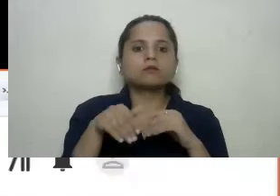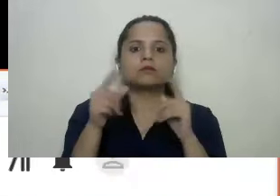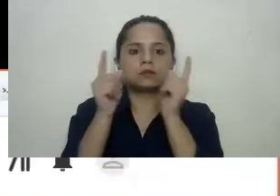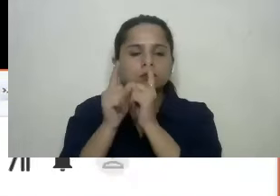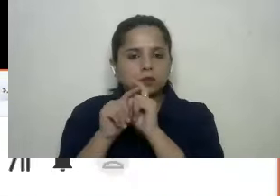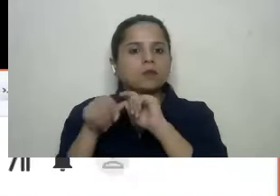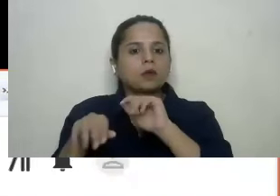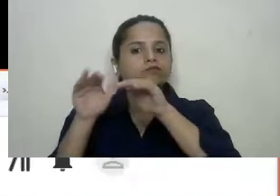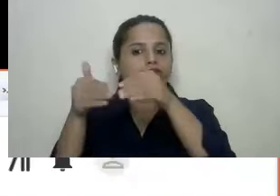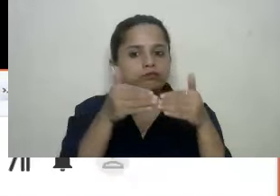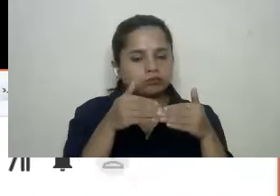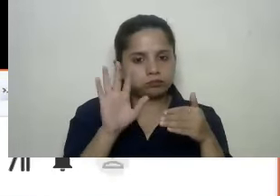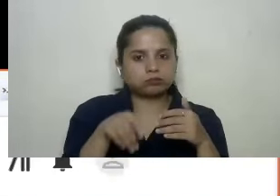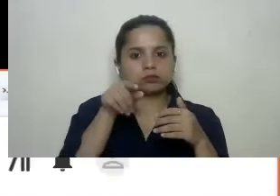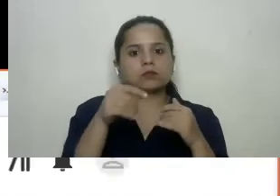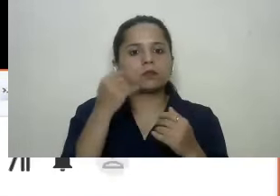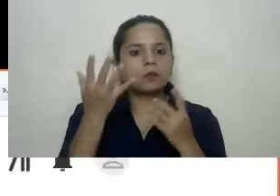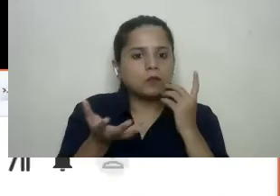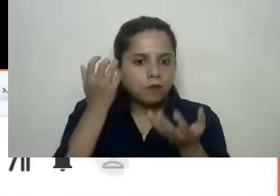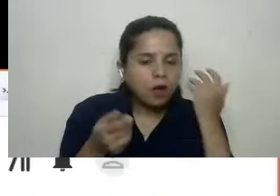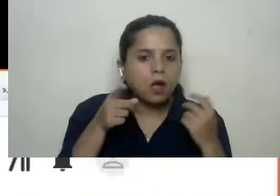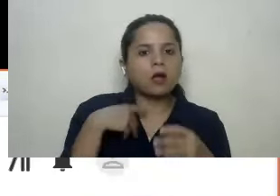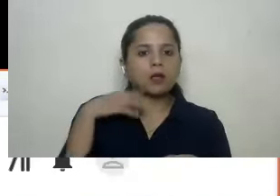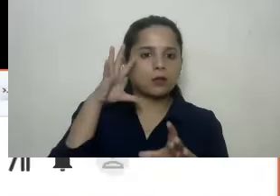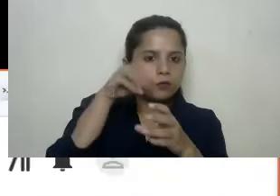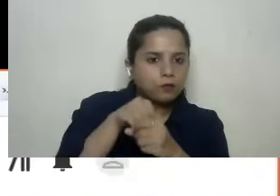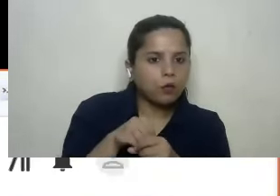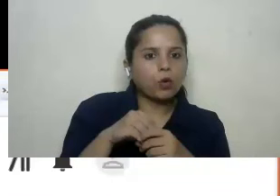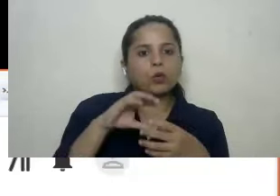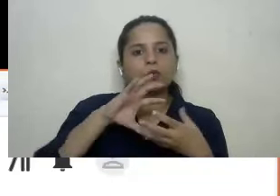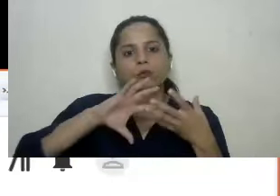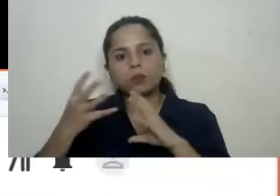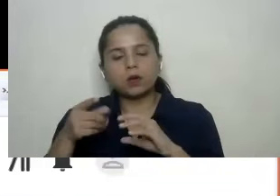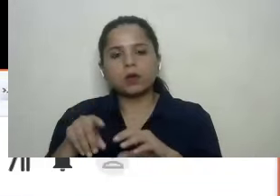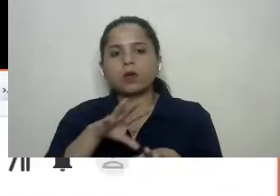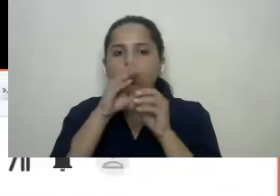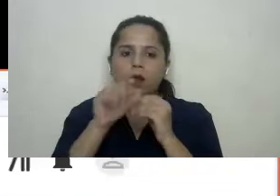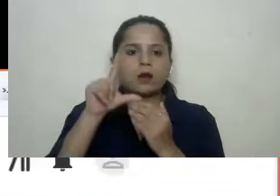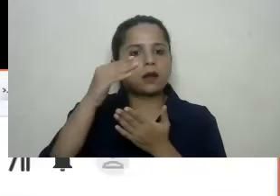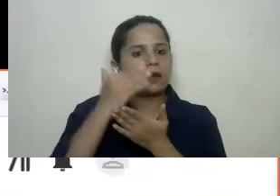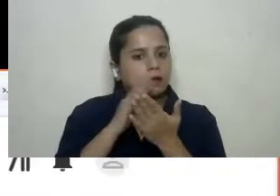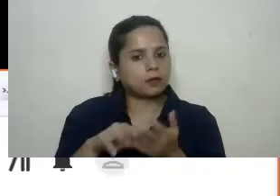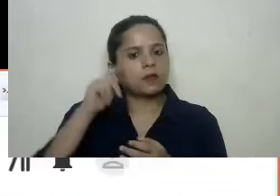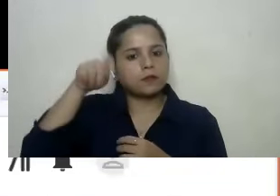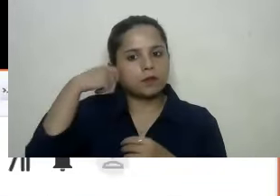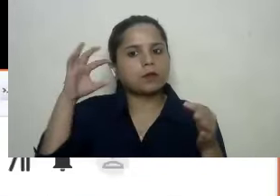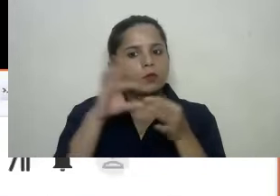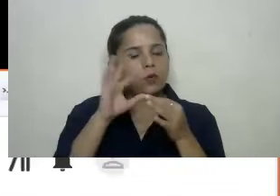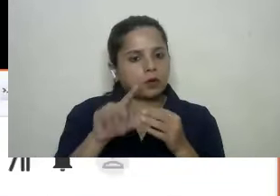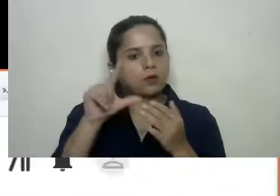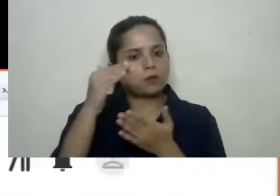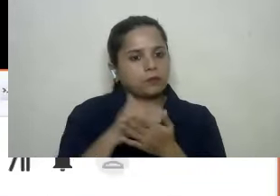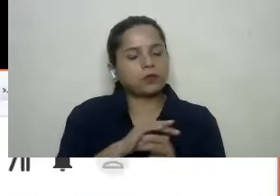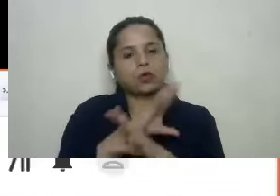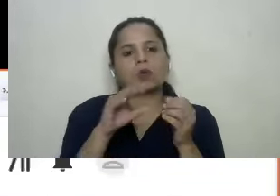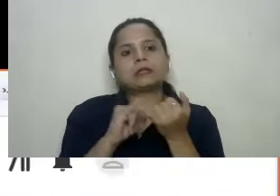it has tabs like Discover, Create, Get Involved, and Discover has all the lessons, video-based lessons on all the subjects